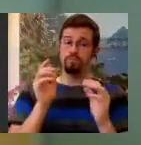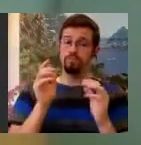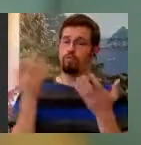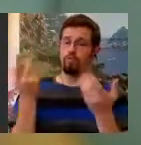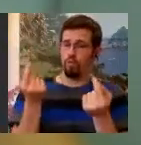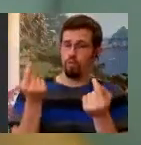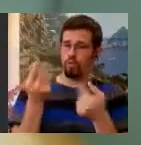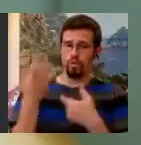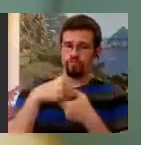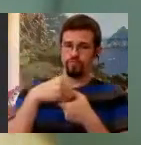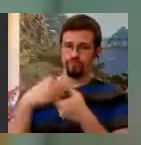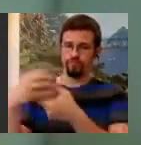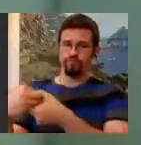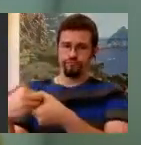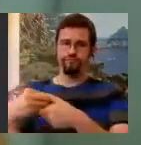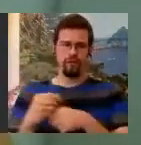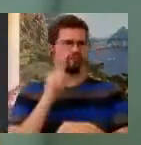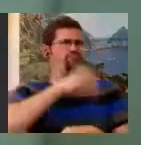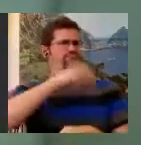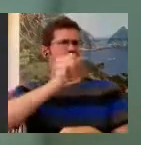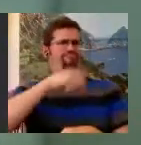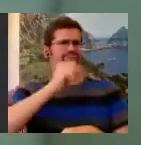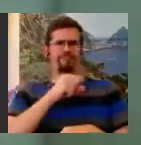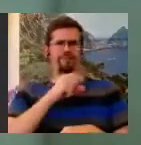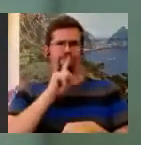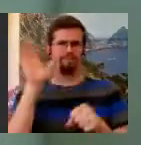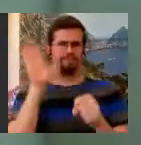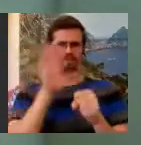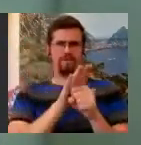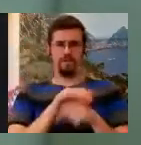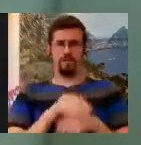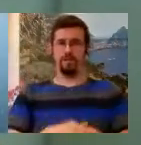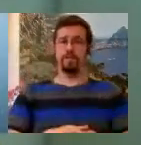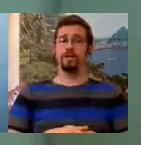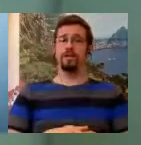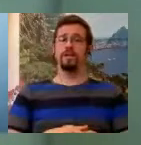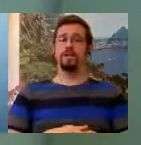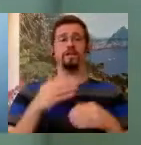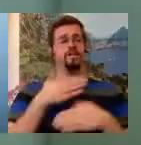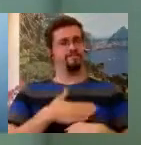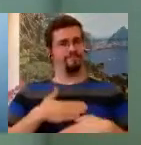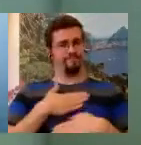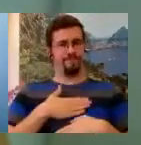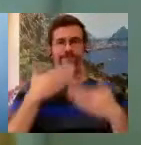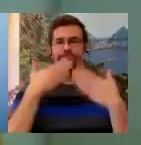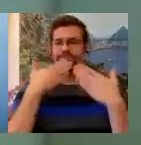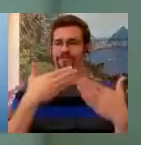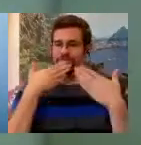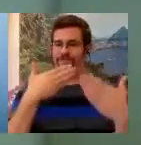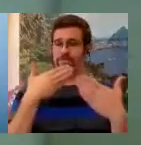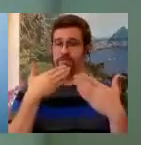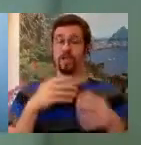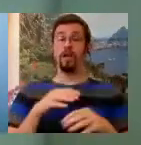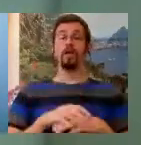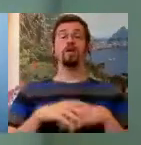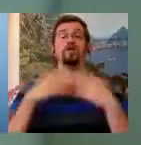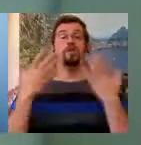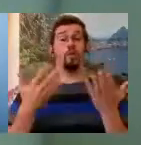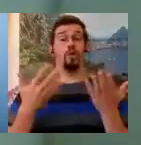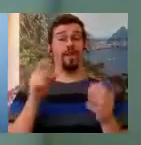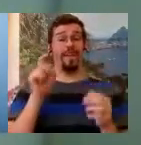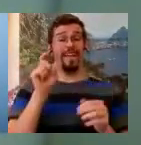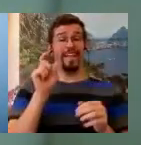Yes, absolutely. And oh, it's our pleasure too. Thank you so much. And the reason we have to go now is